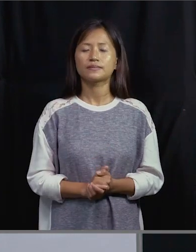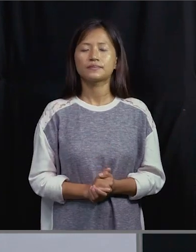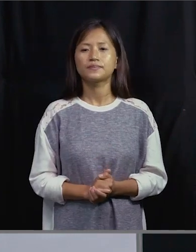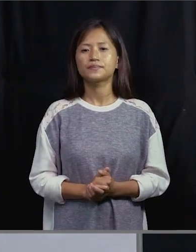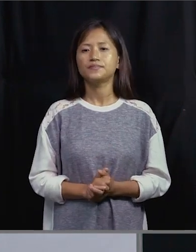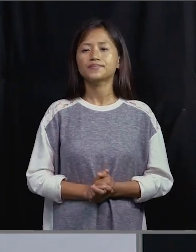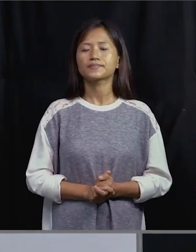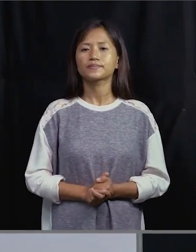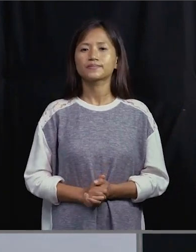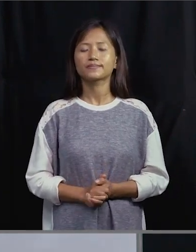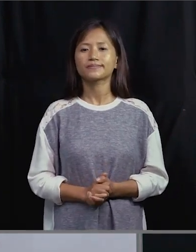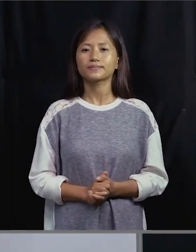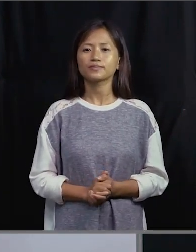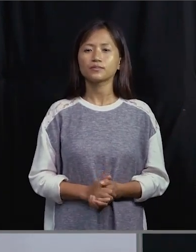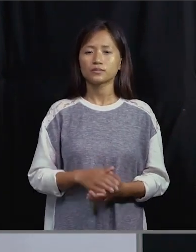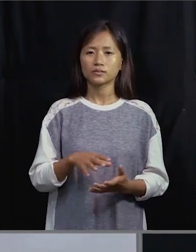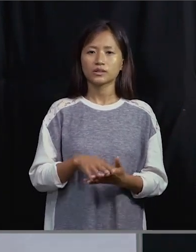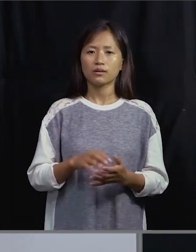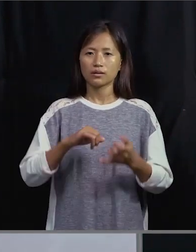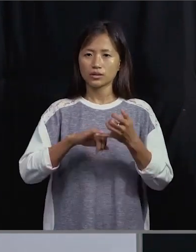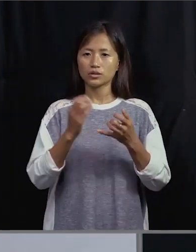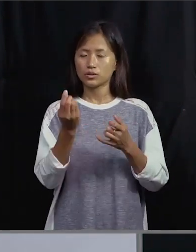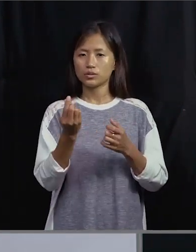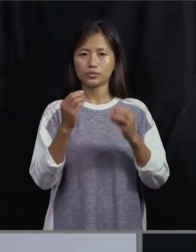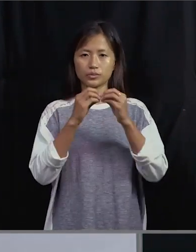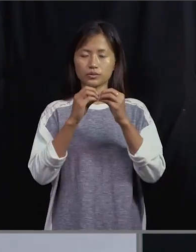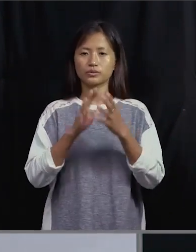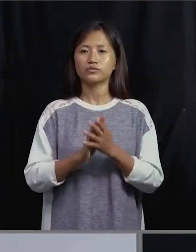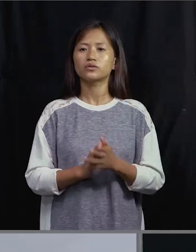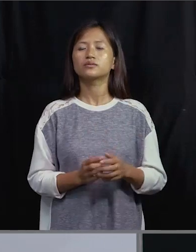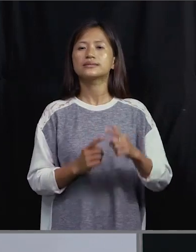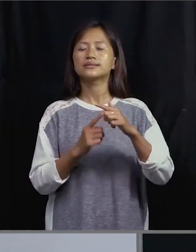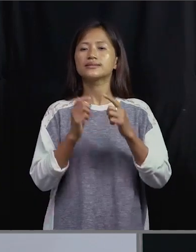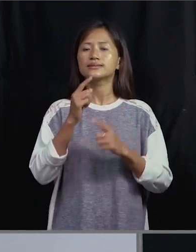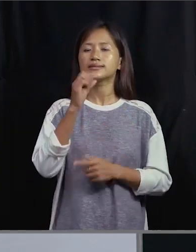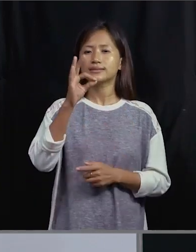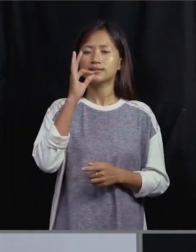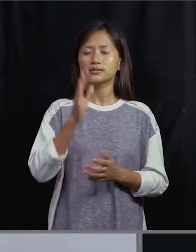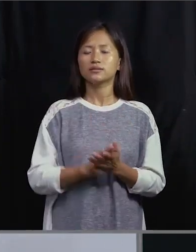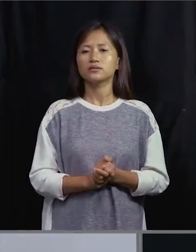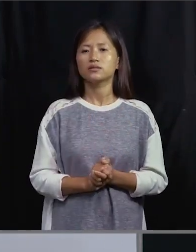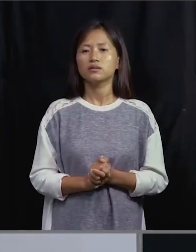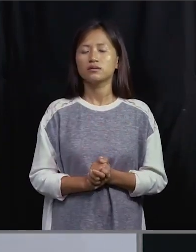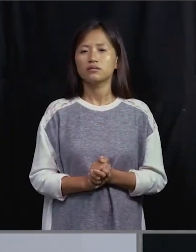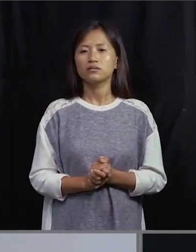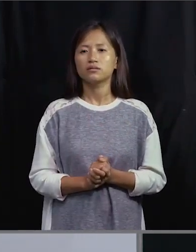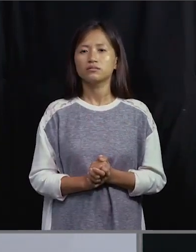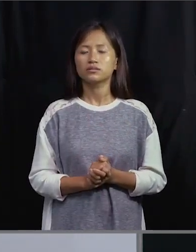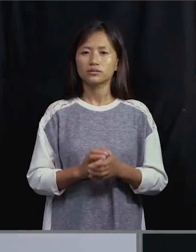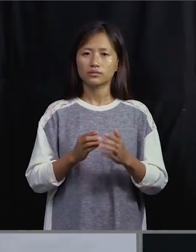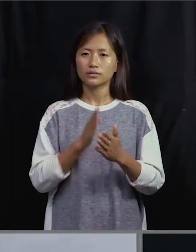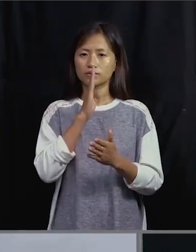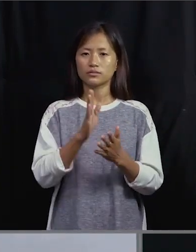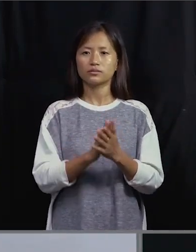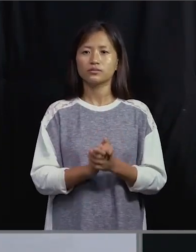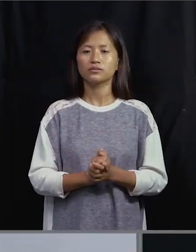not? So we have now substituted this tea for coffee. Substitute goods. Why it is written direct?